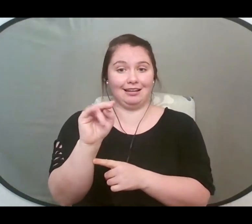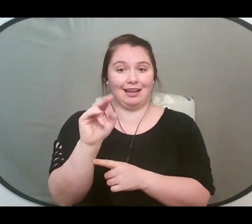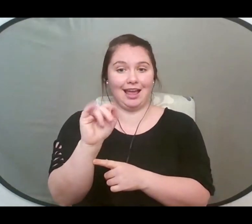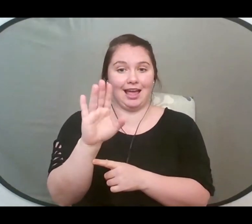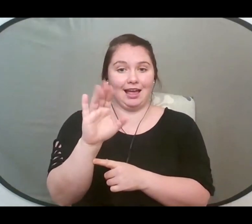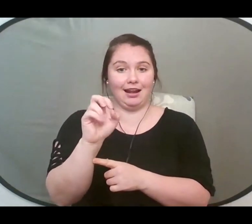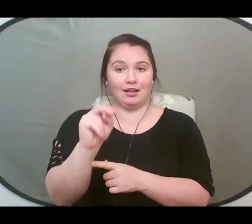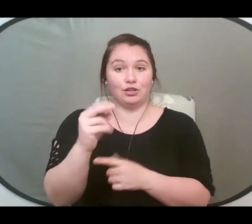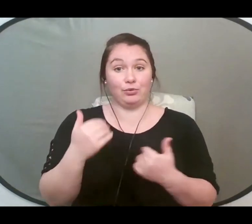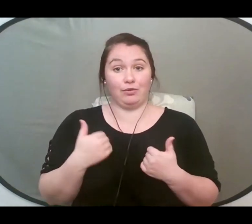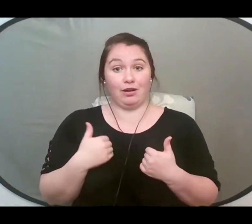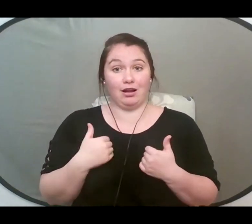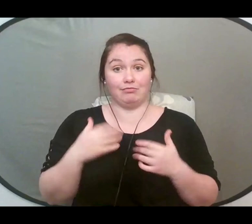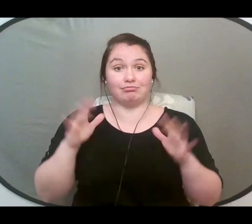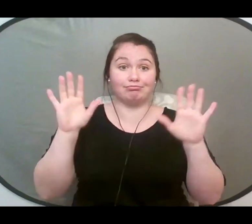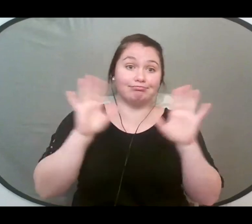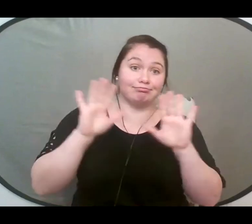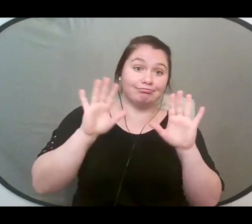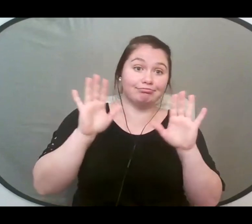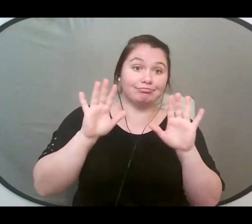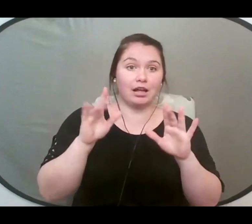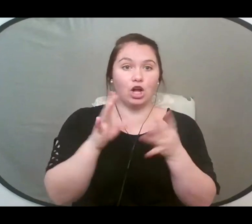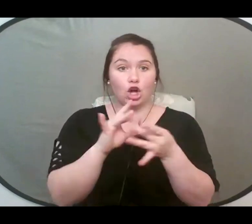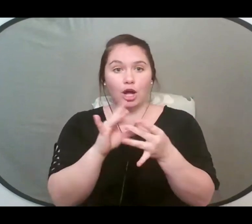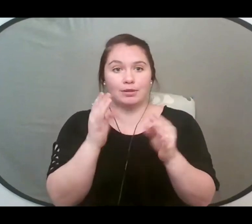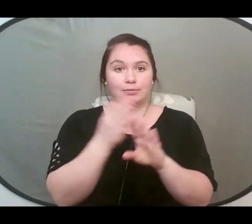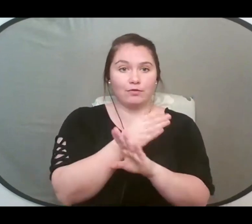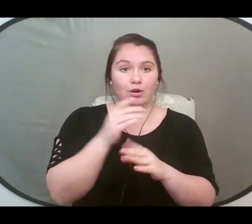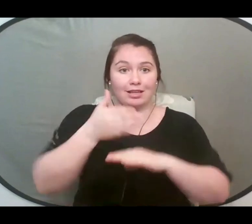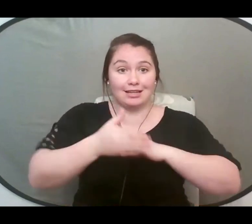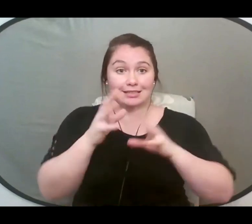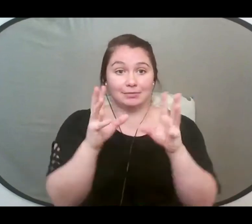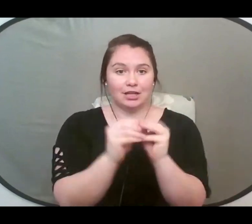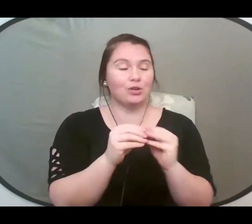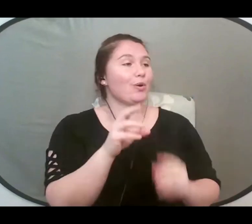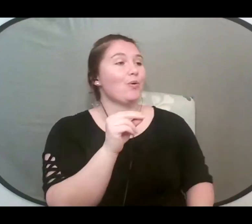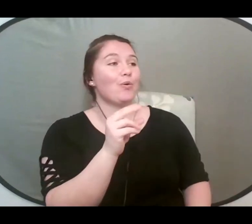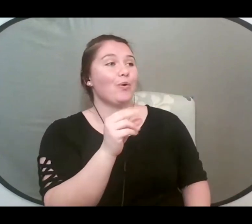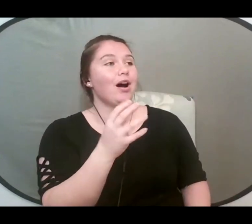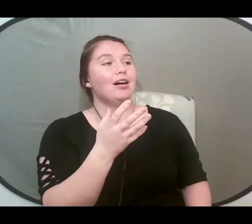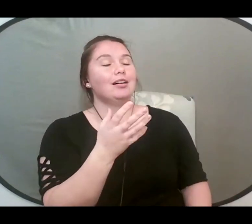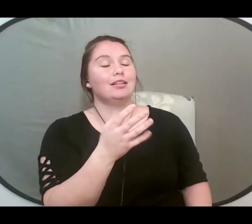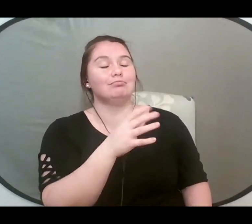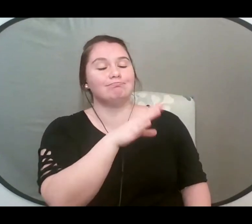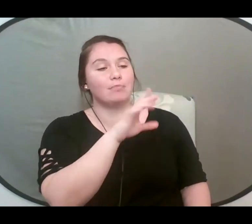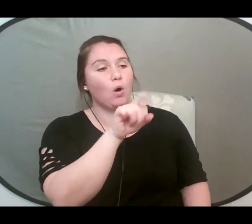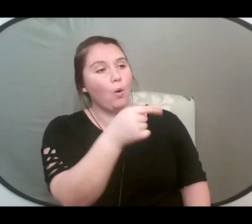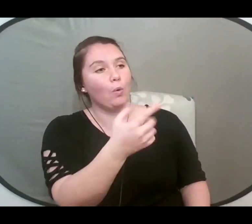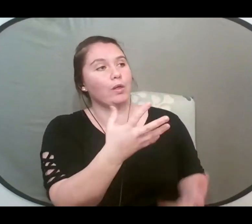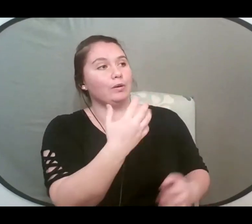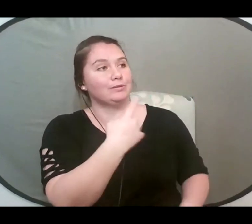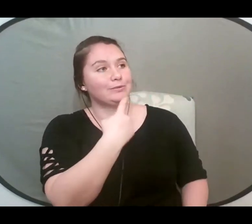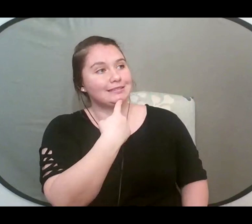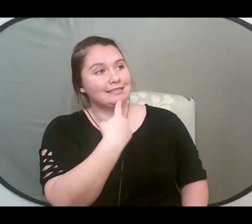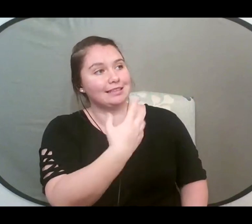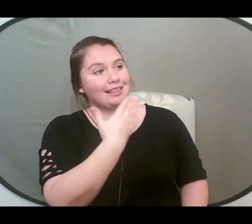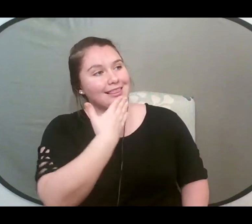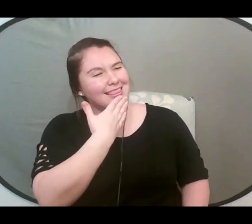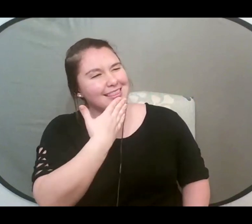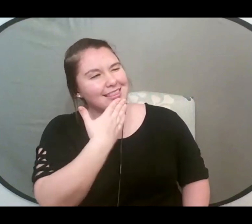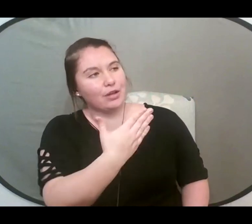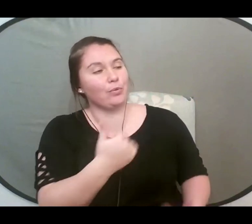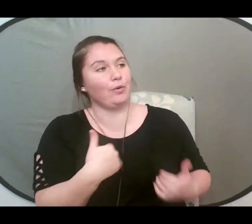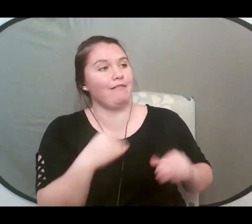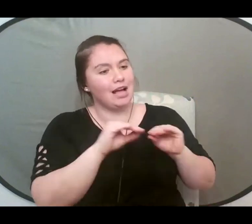before we adjourn until the next meeting? No, I just want to say thank you. Looks like we have really clear direction